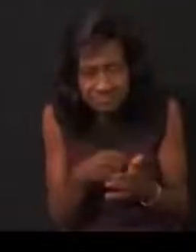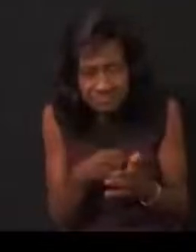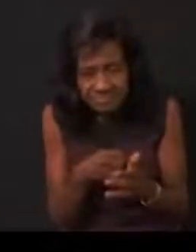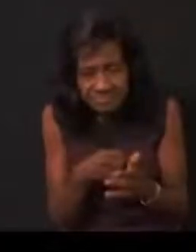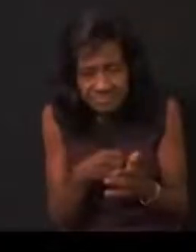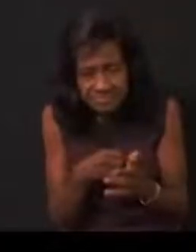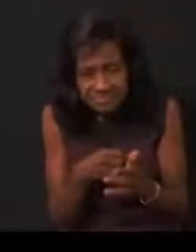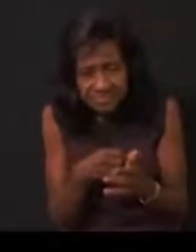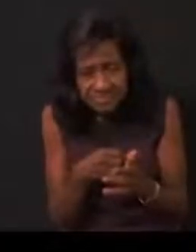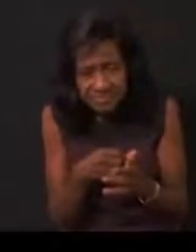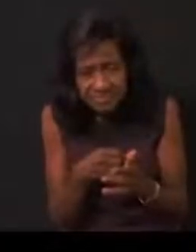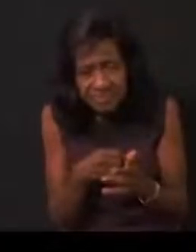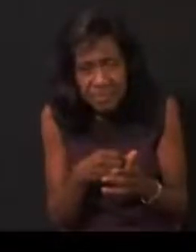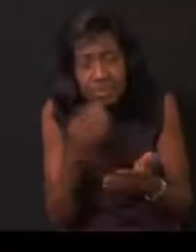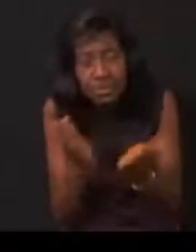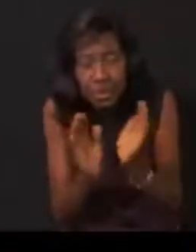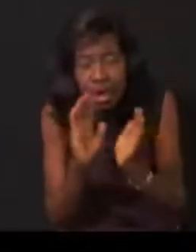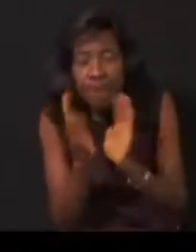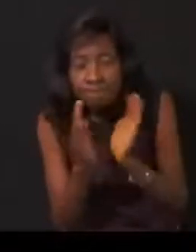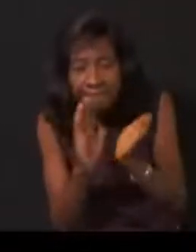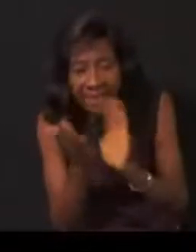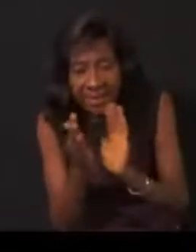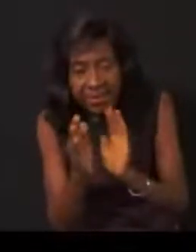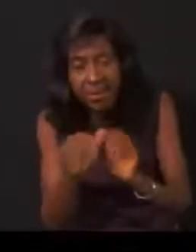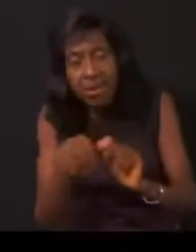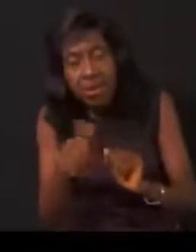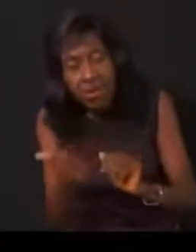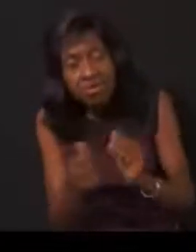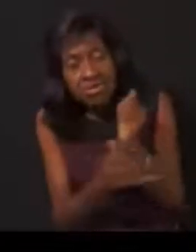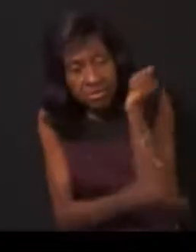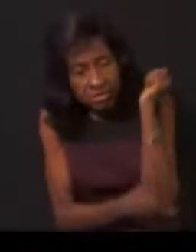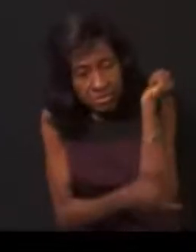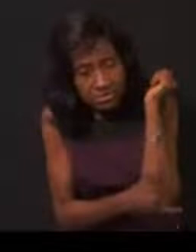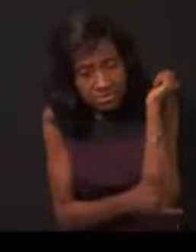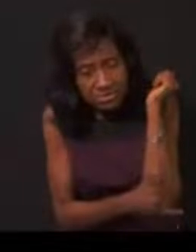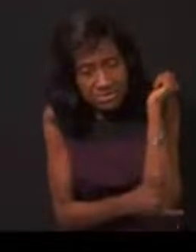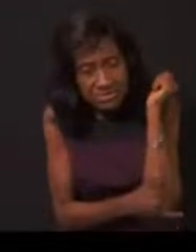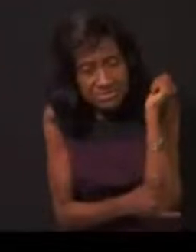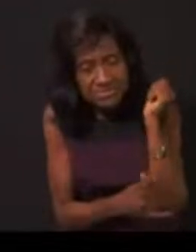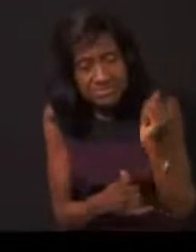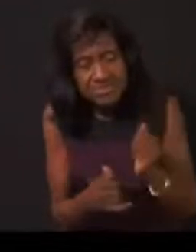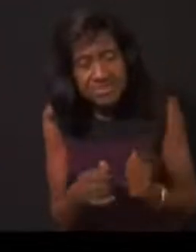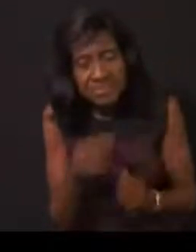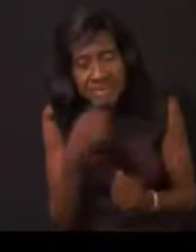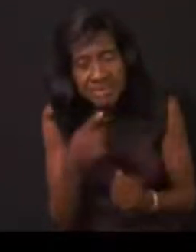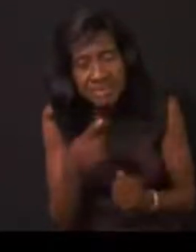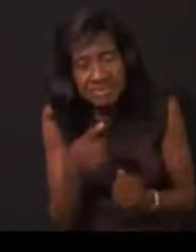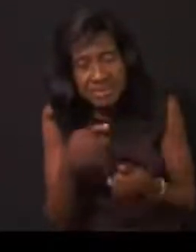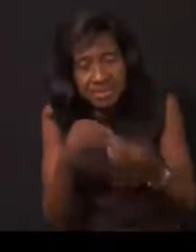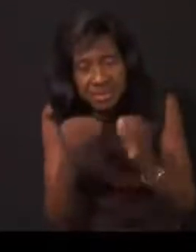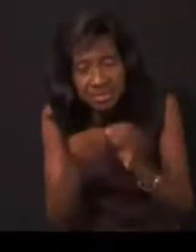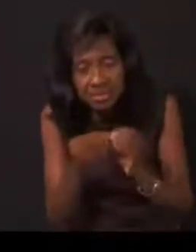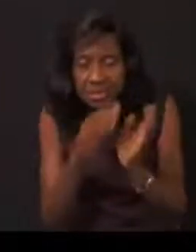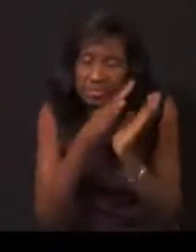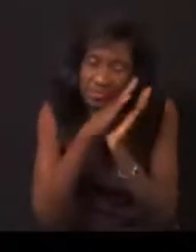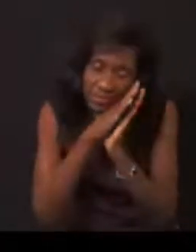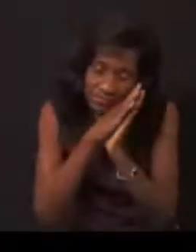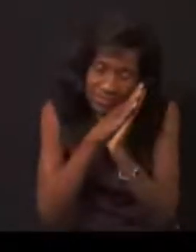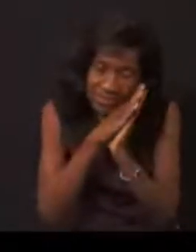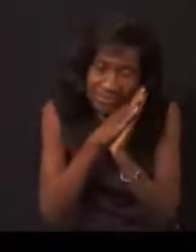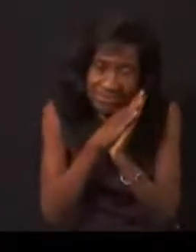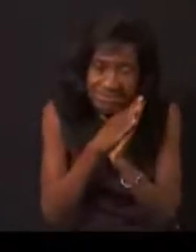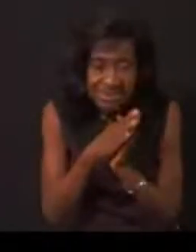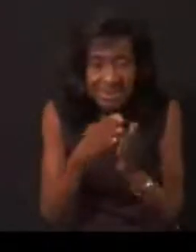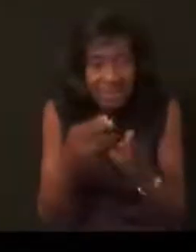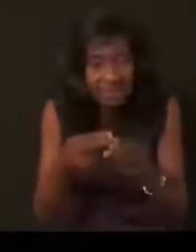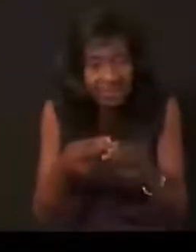first world nations, you'll find that not only does our basic bed capacity exceed them, but also our intensive